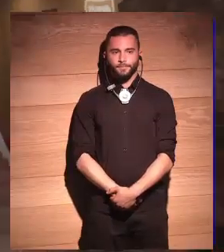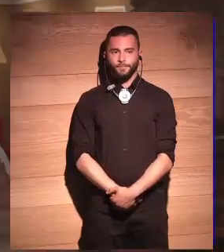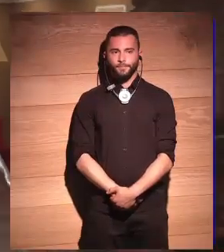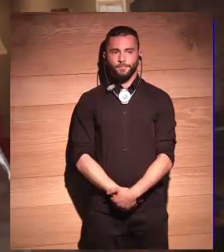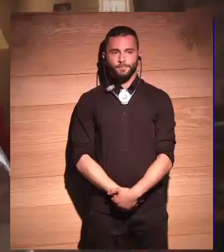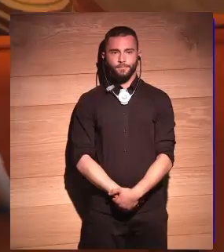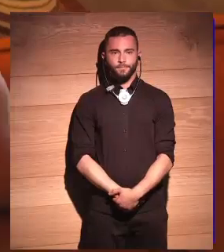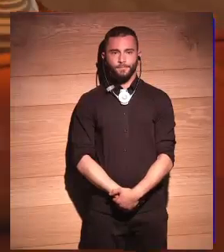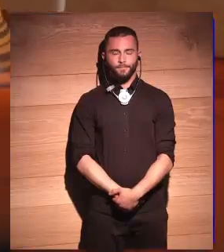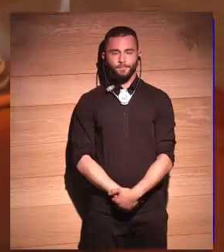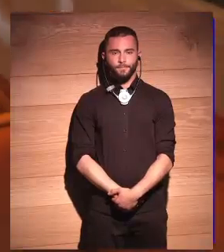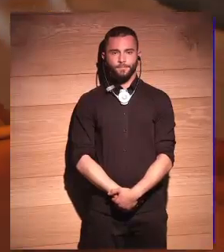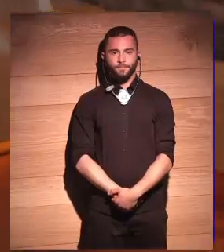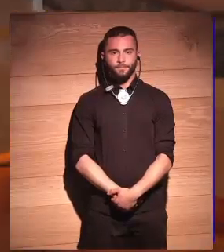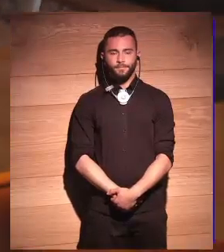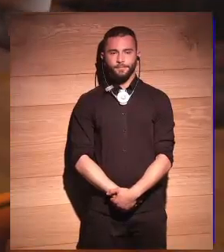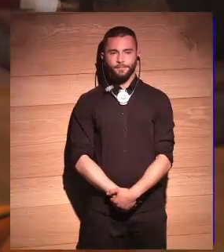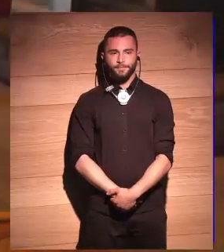Do not touch that.